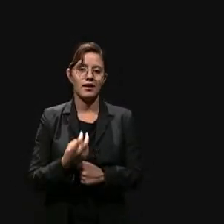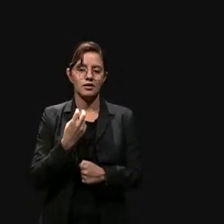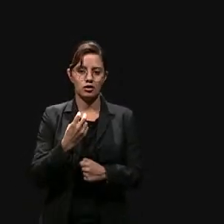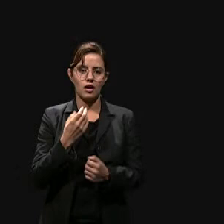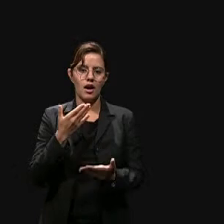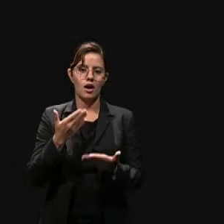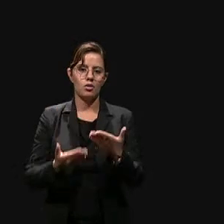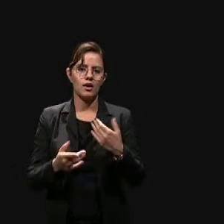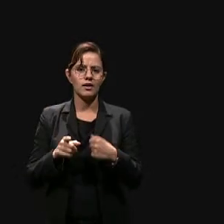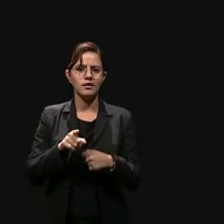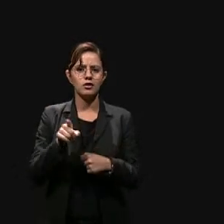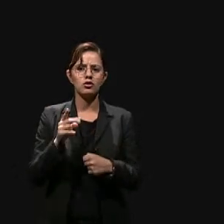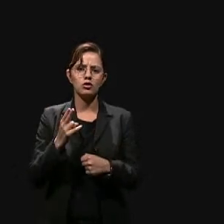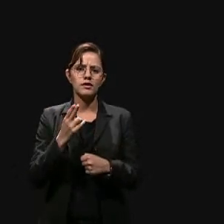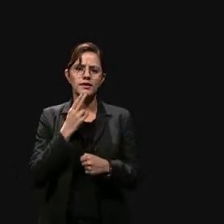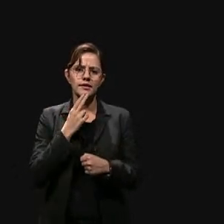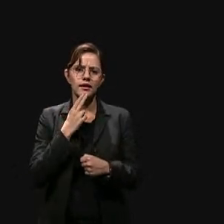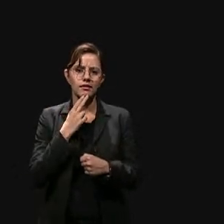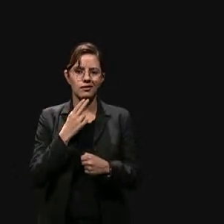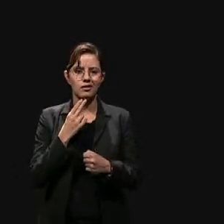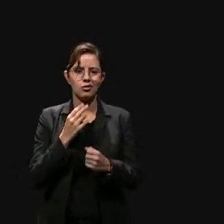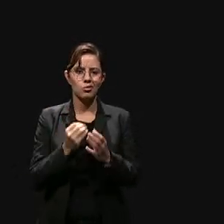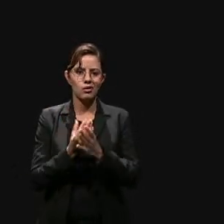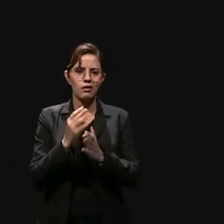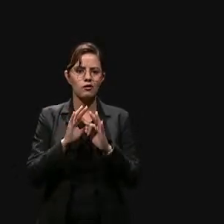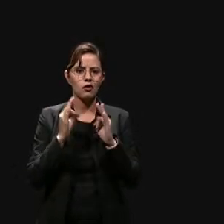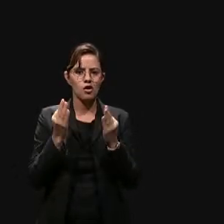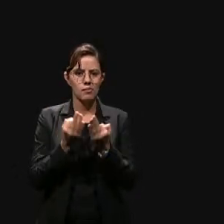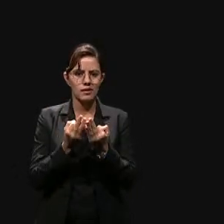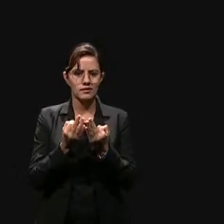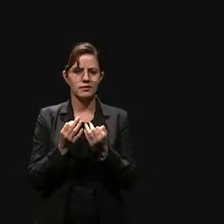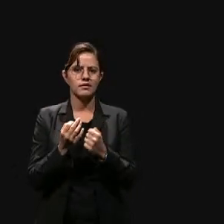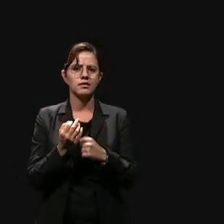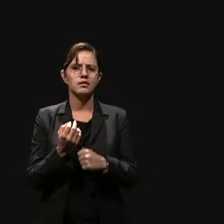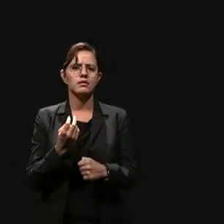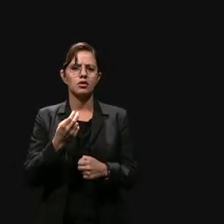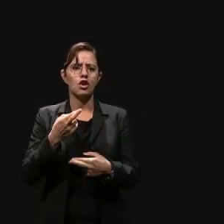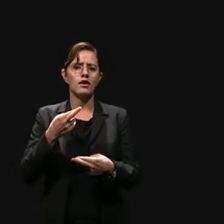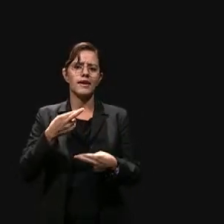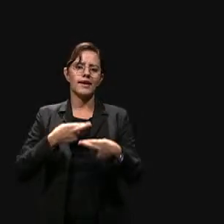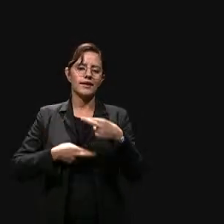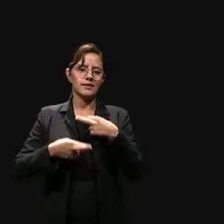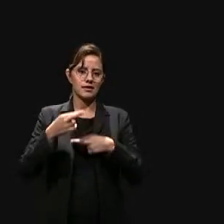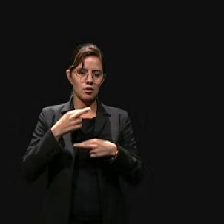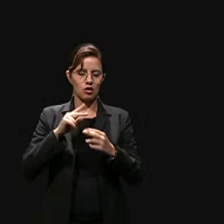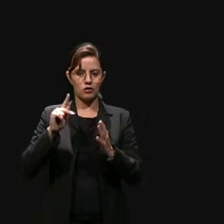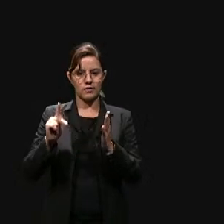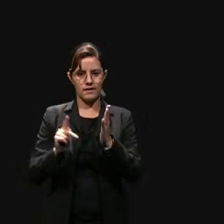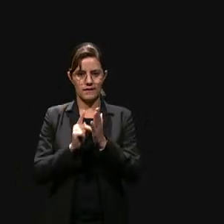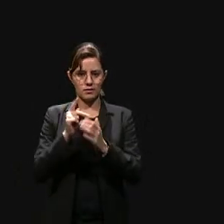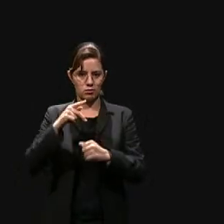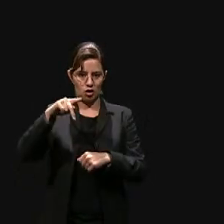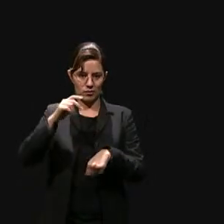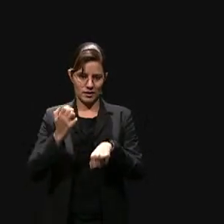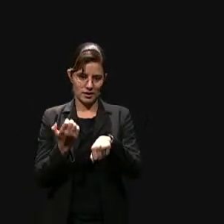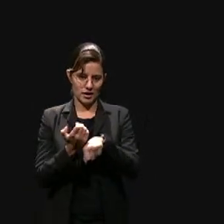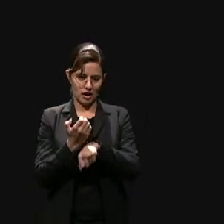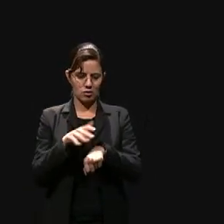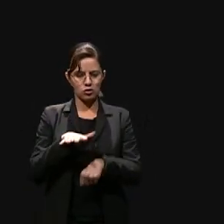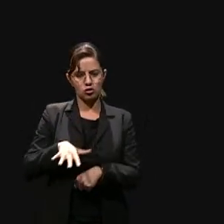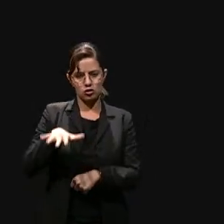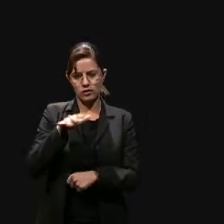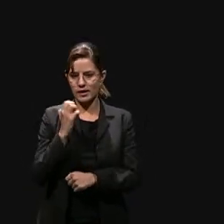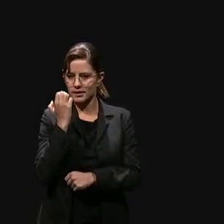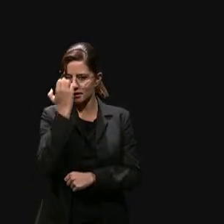opportunity to scale back what's happening in their own states. And what many of the legislators did is they said, well, we